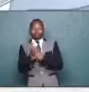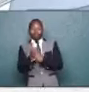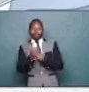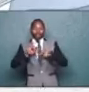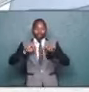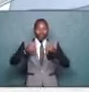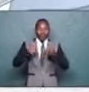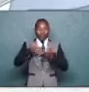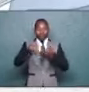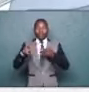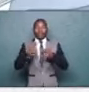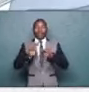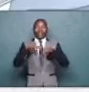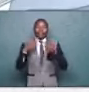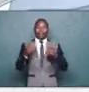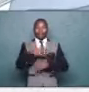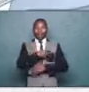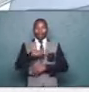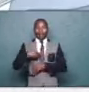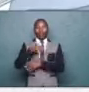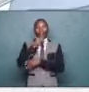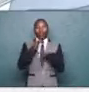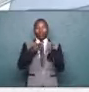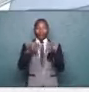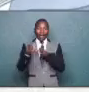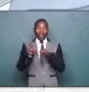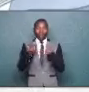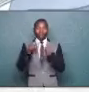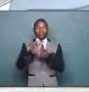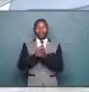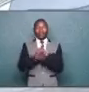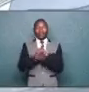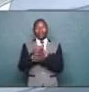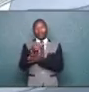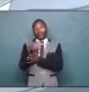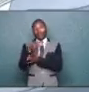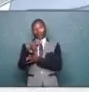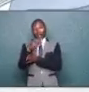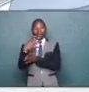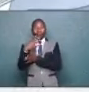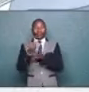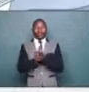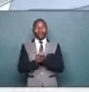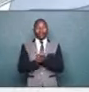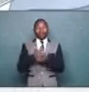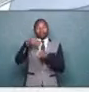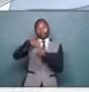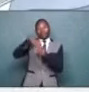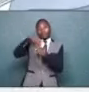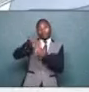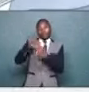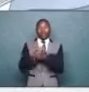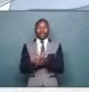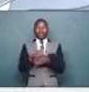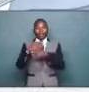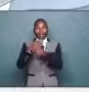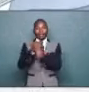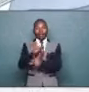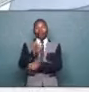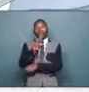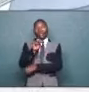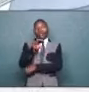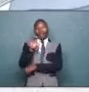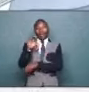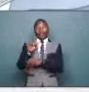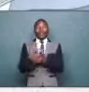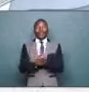registration. Ladies and gentlemen, as part of the preparations for the 2025 general election, the Malawi Electoral